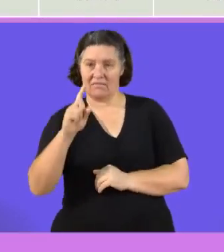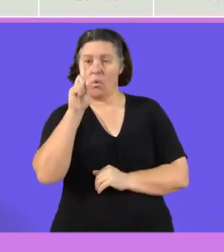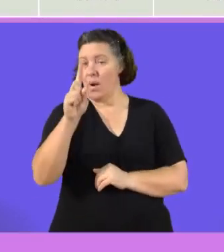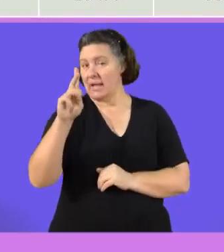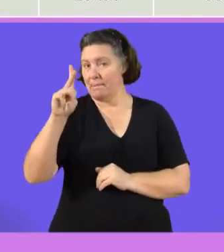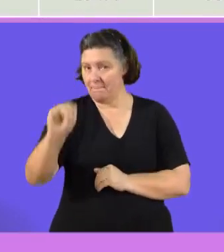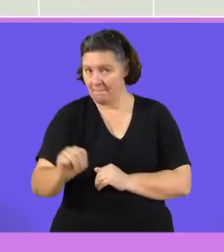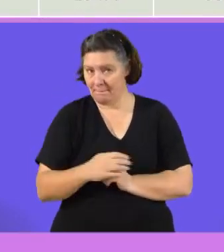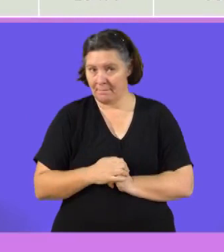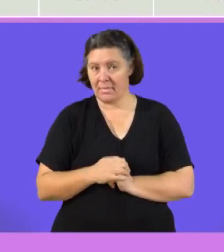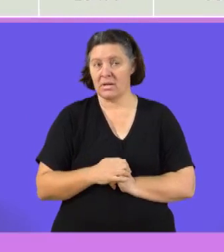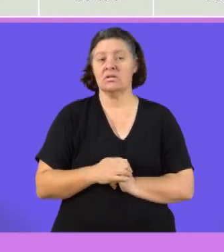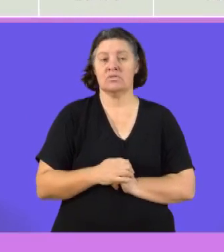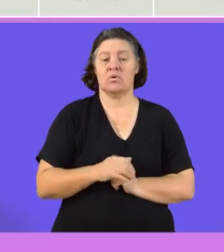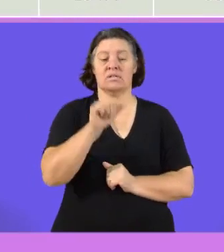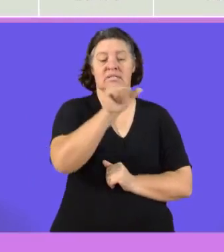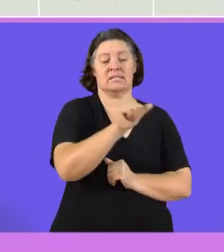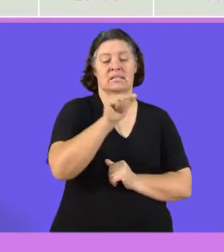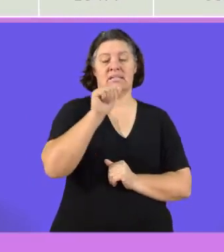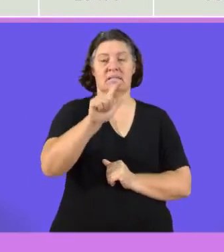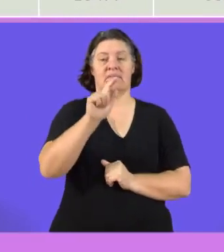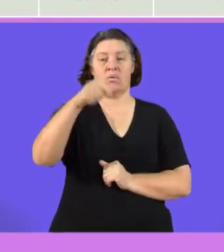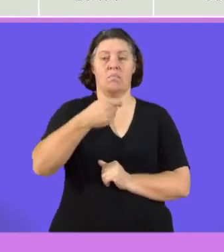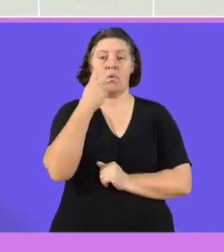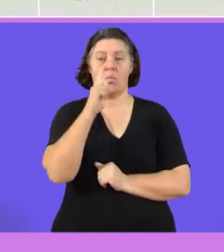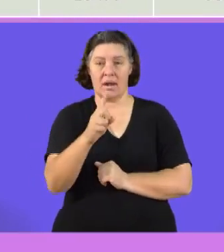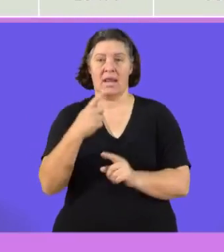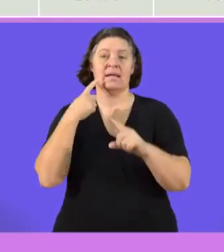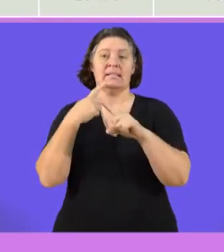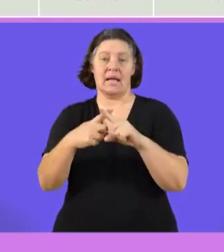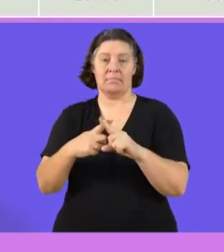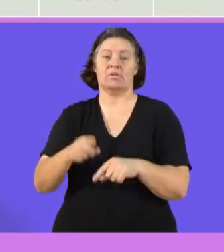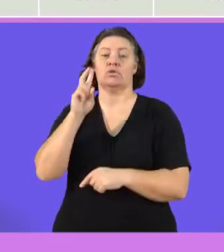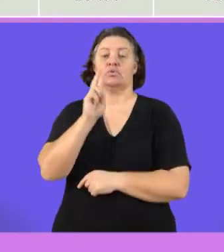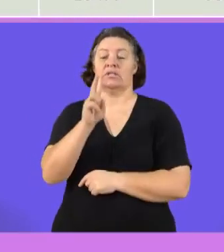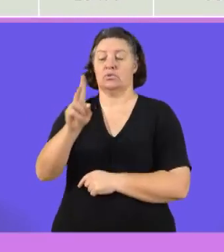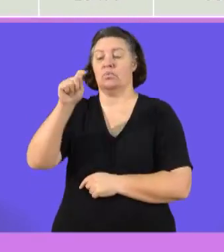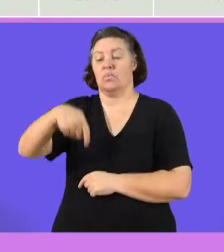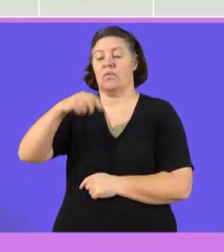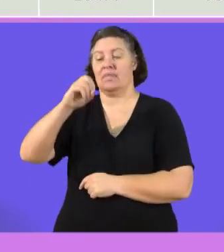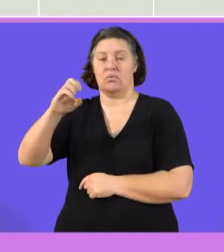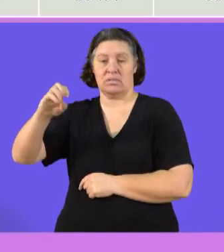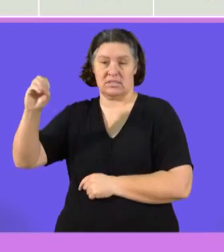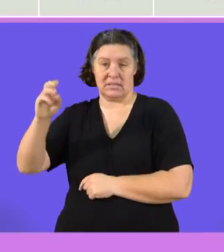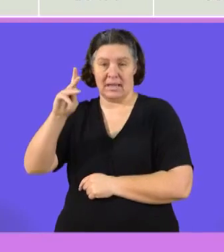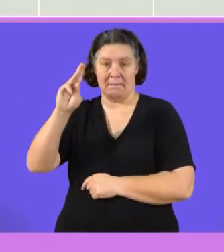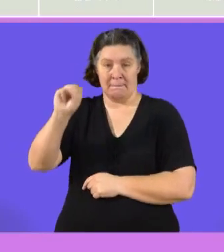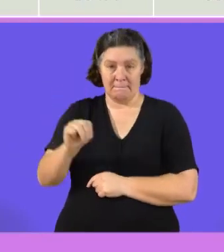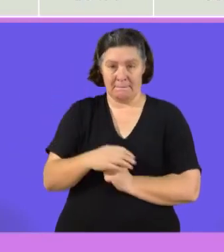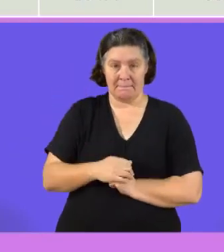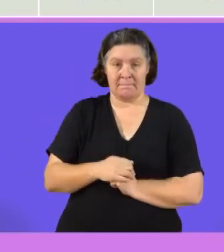So therefore, 67.1 multiplied by 22,000 kilometers. So type that